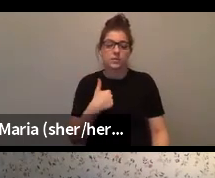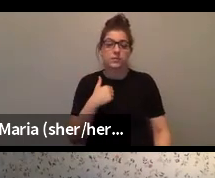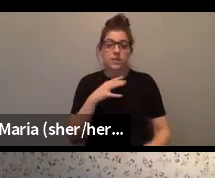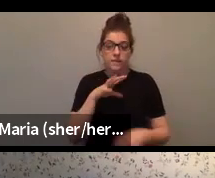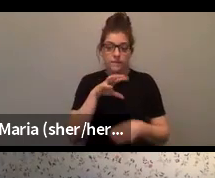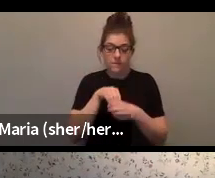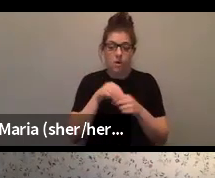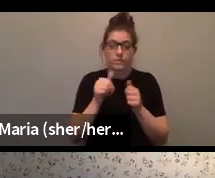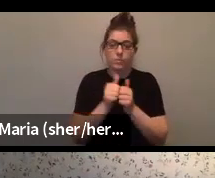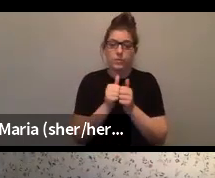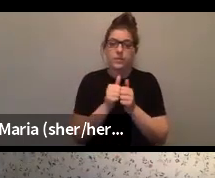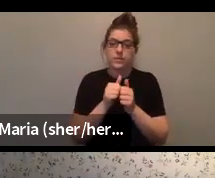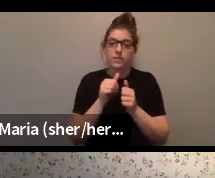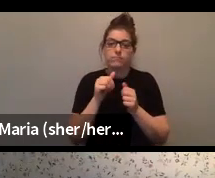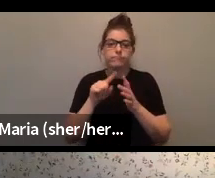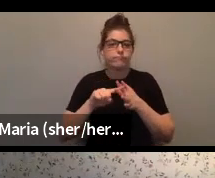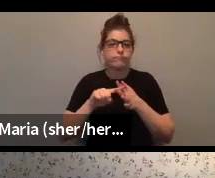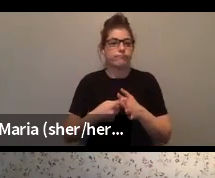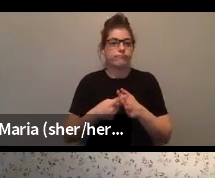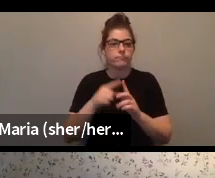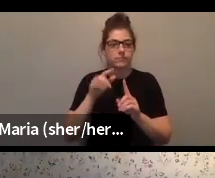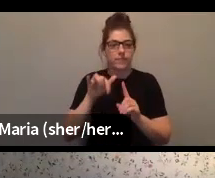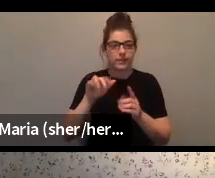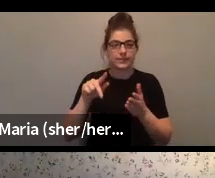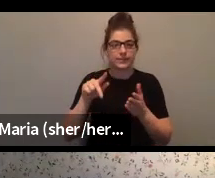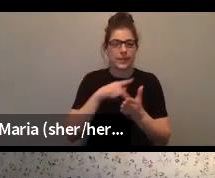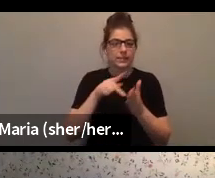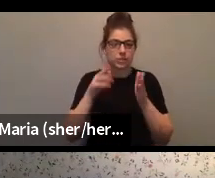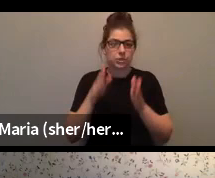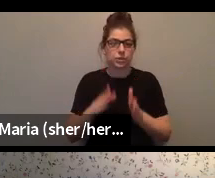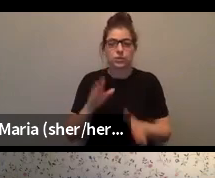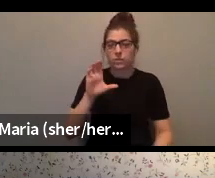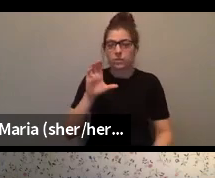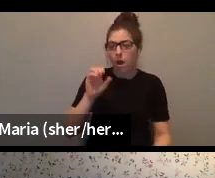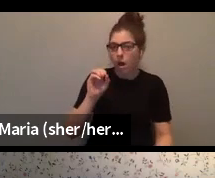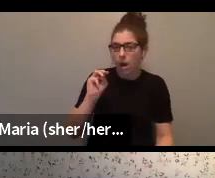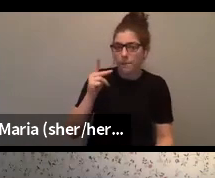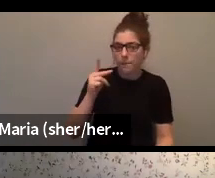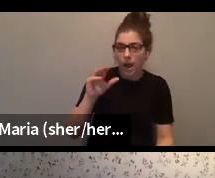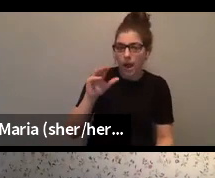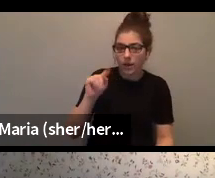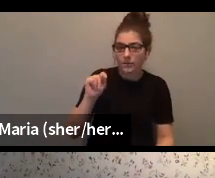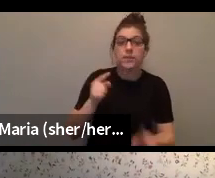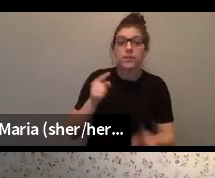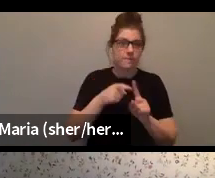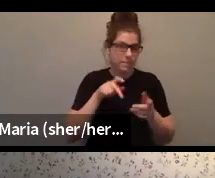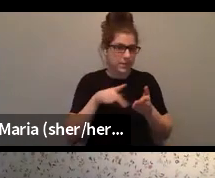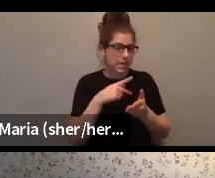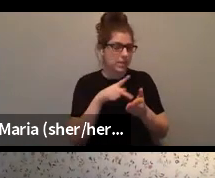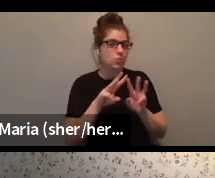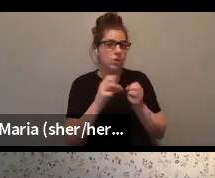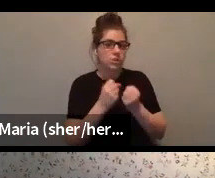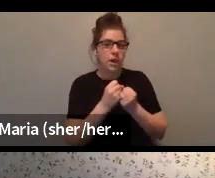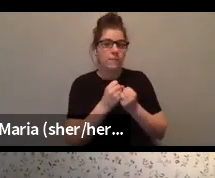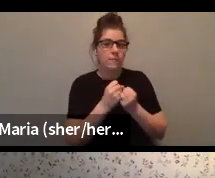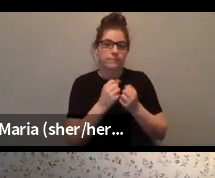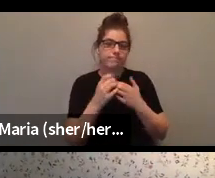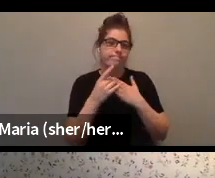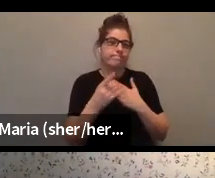with instigating the Dancer's Compact, which came out of Dance Theater Workshop under the direction of David